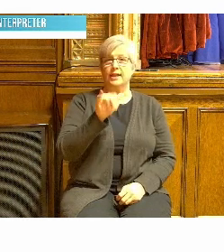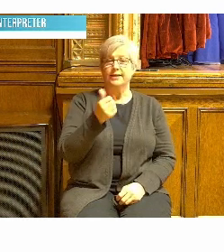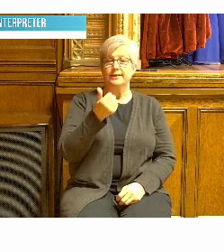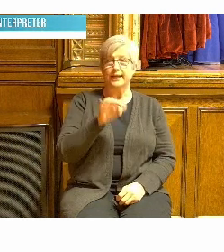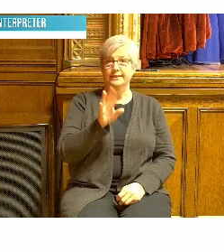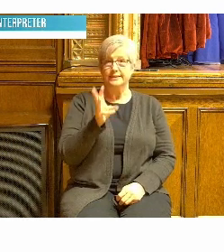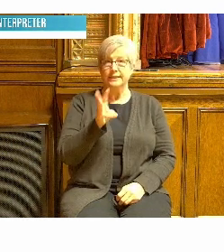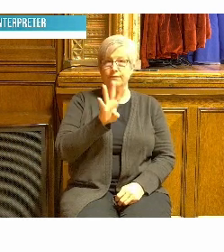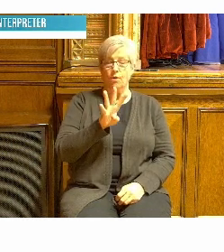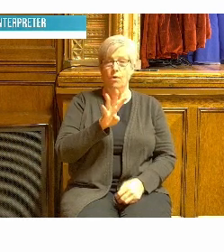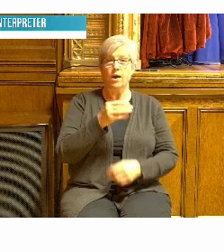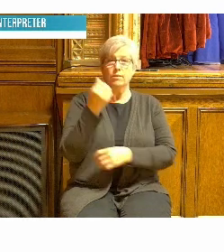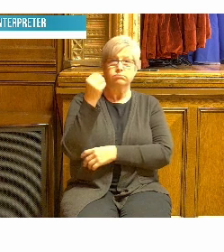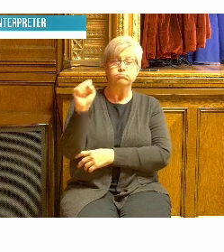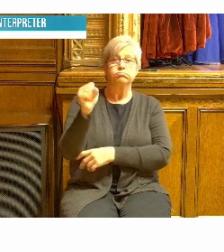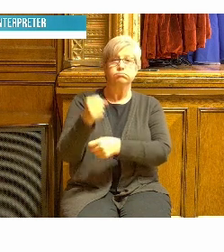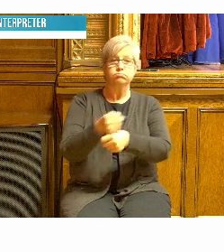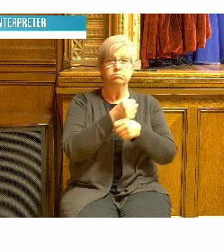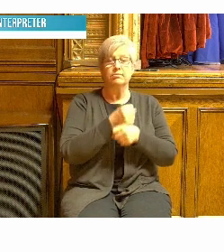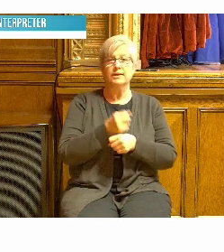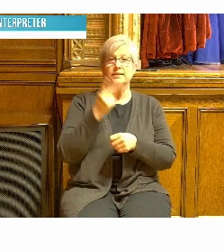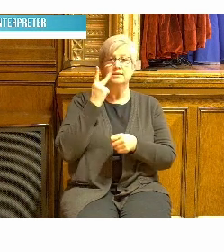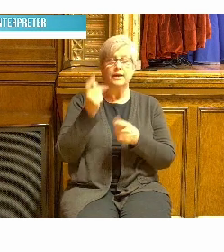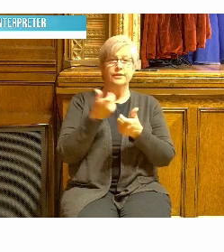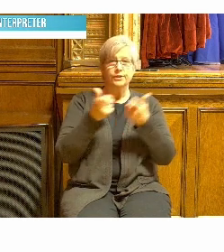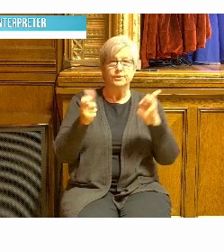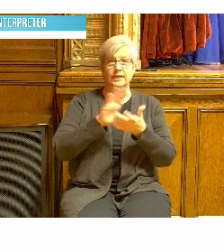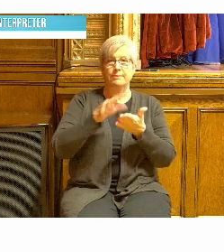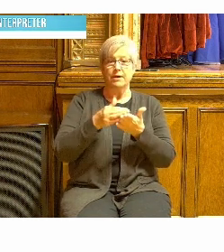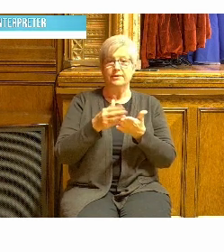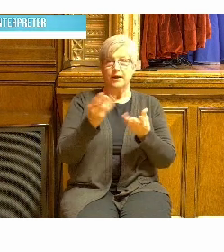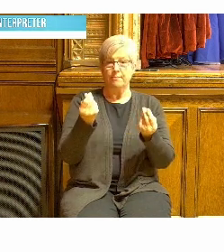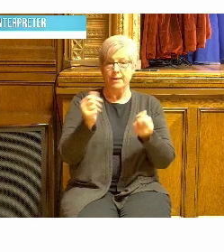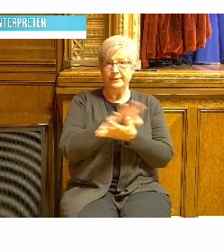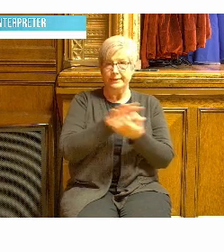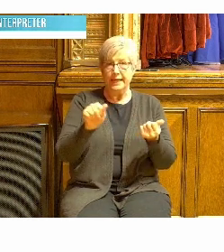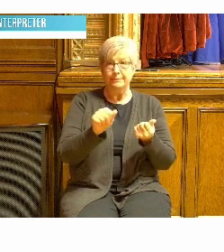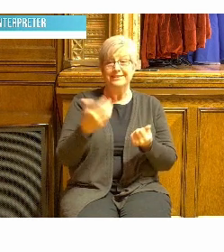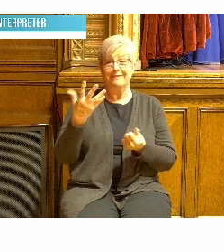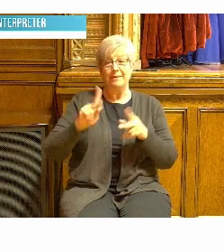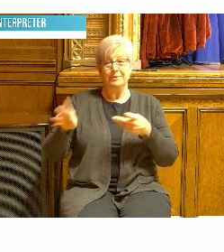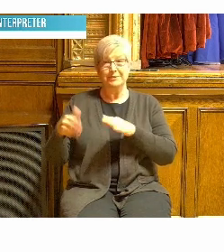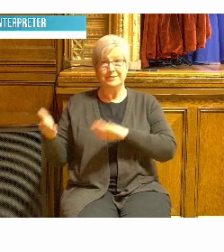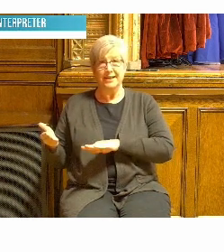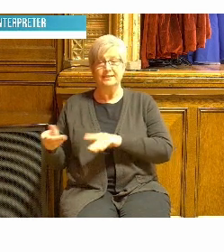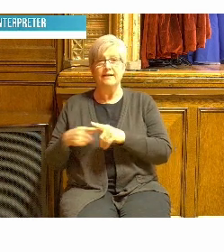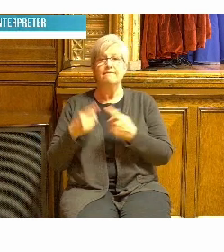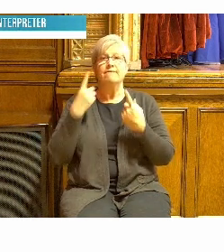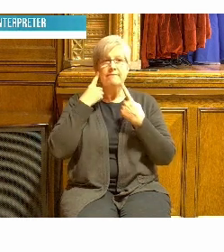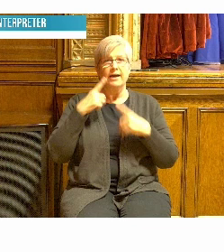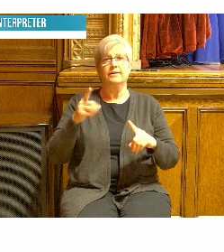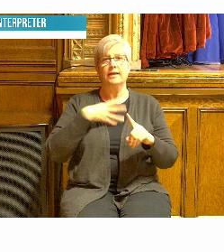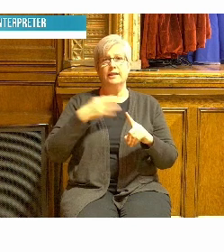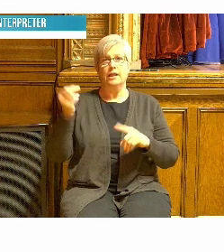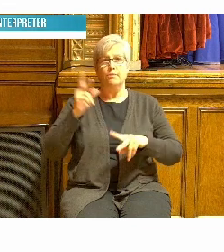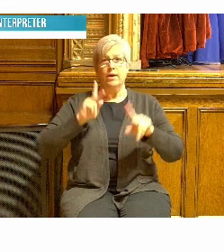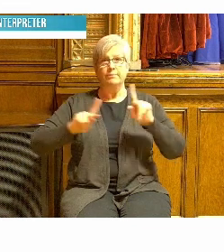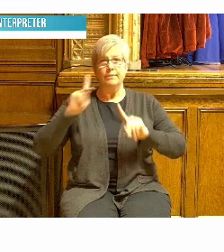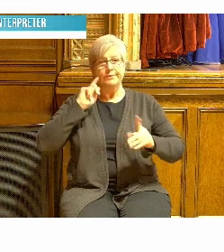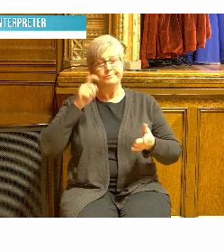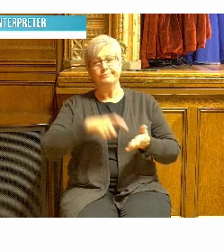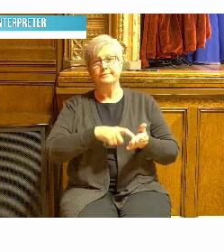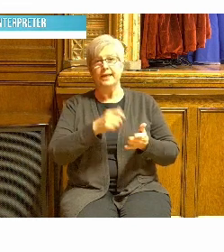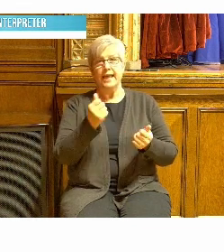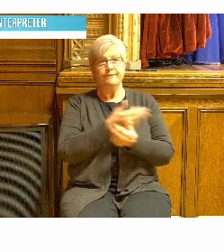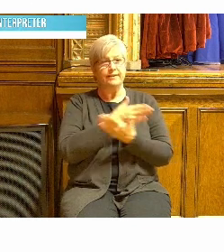uprising leads to a huge amount of property damage, 5 deaths, and finally some recognition by the white community at large that